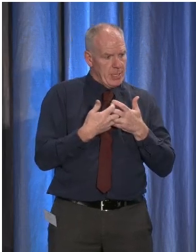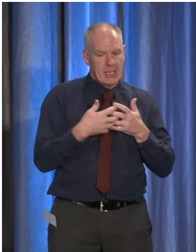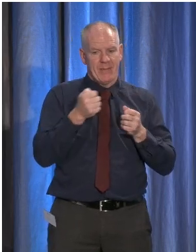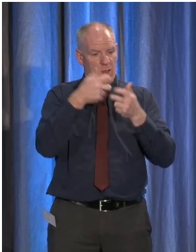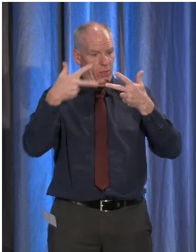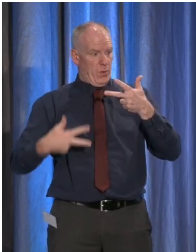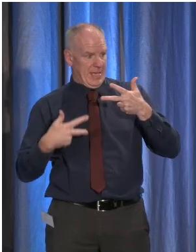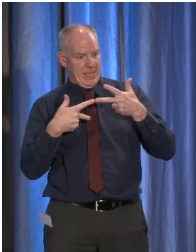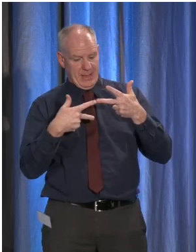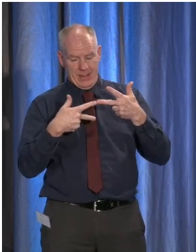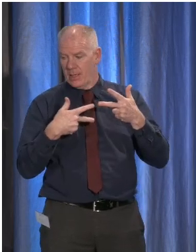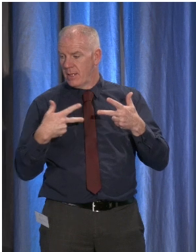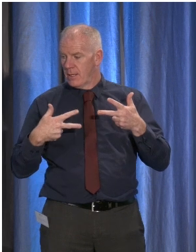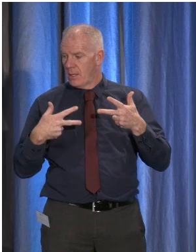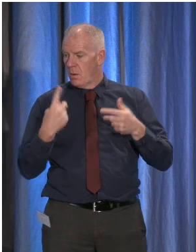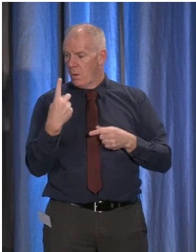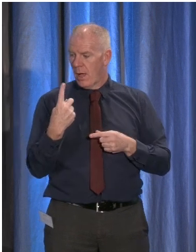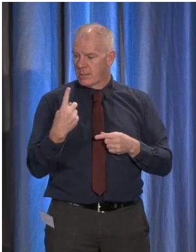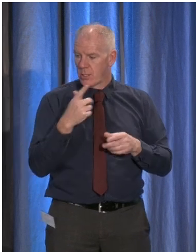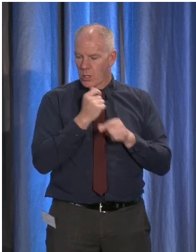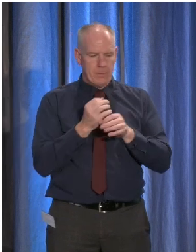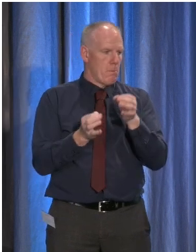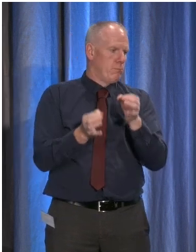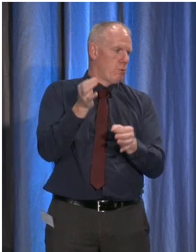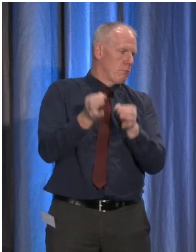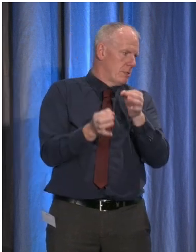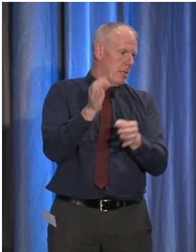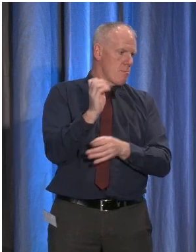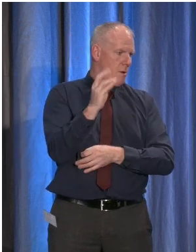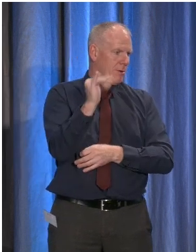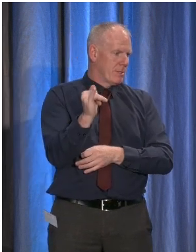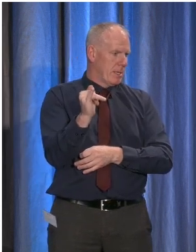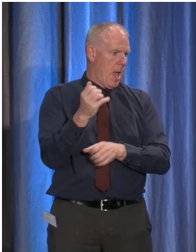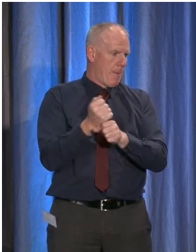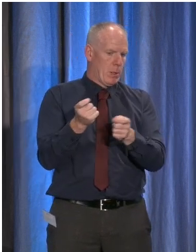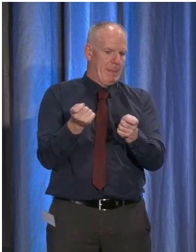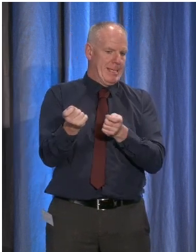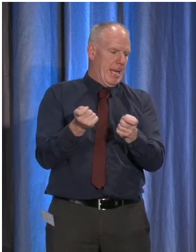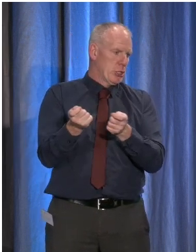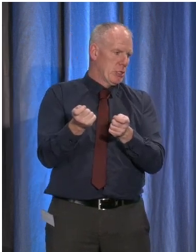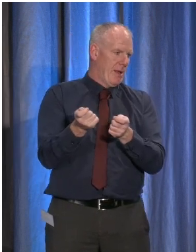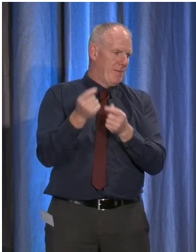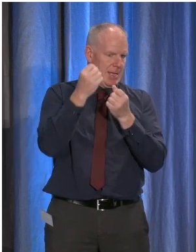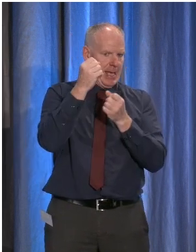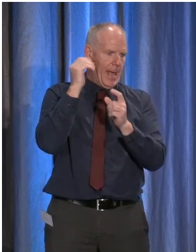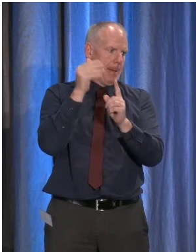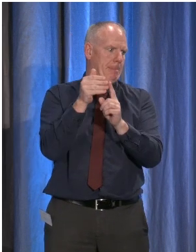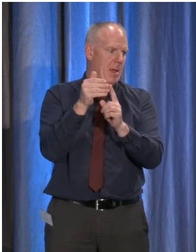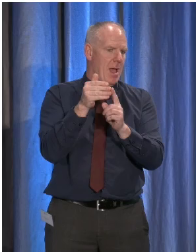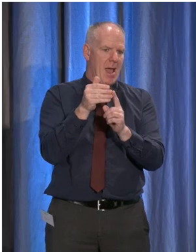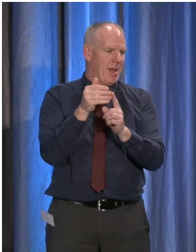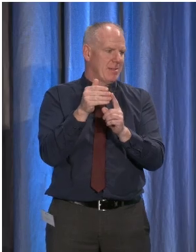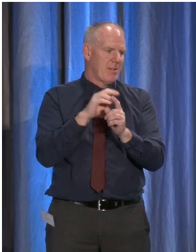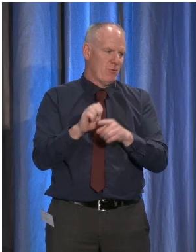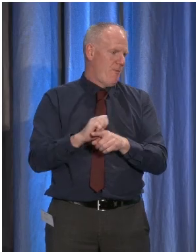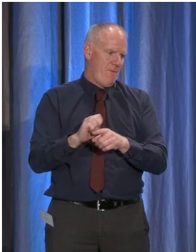sub-themes, and one of those is bureaucracy as a mediator of sentiment and perceptions of insufficiency.